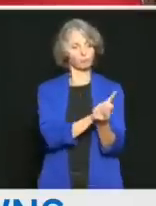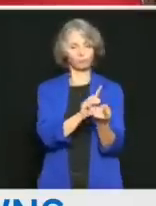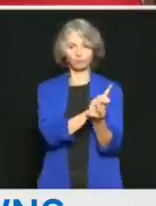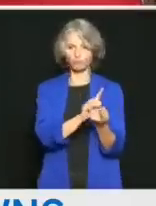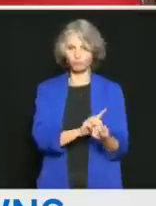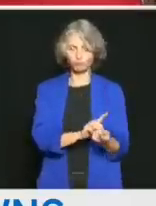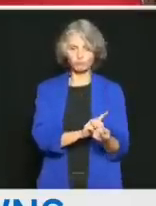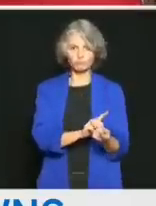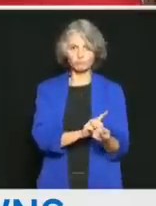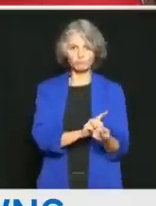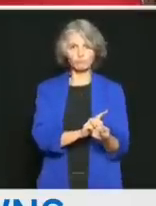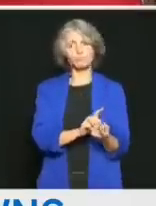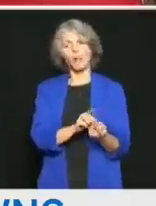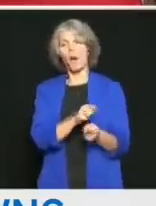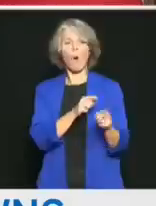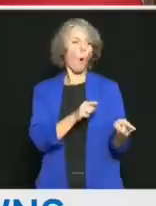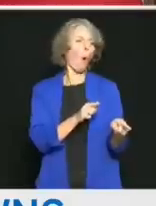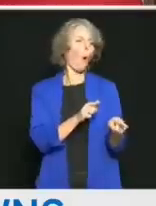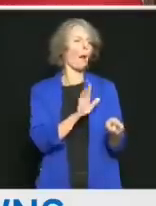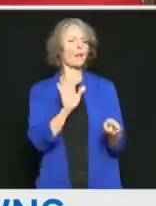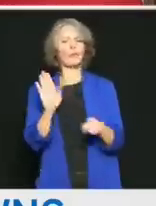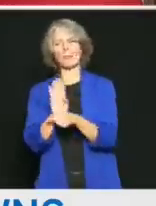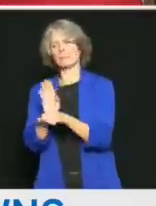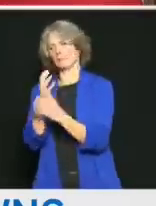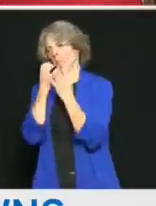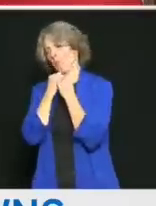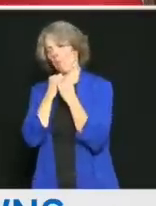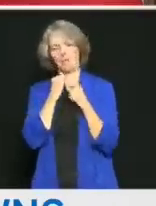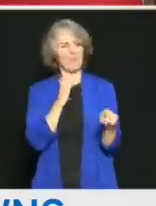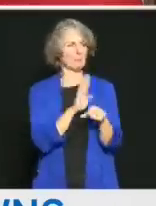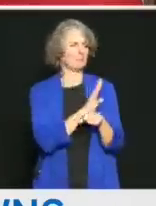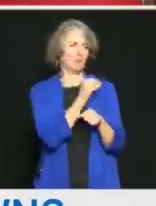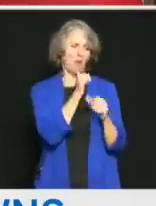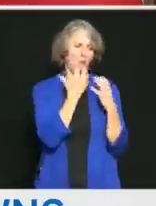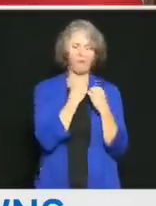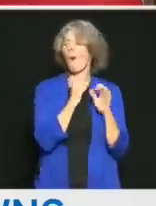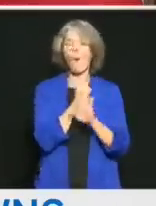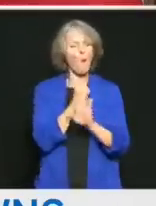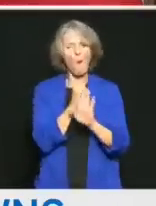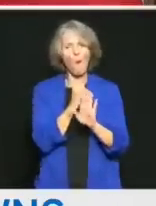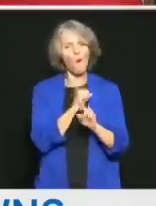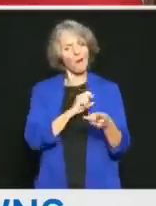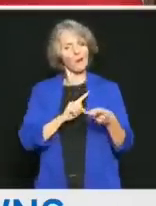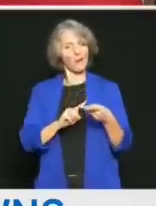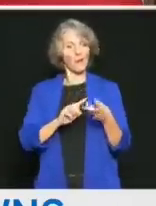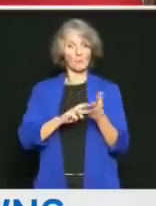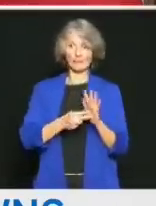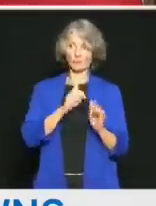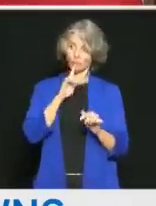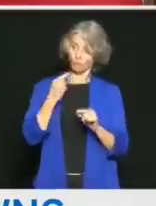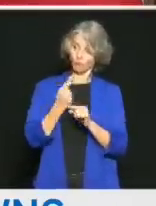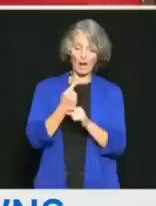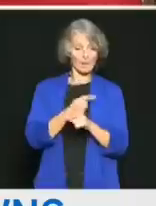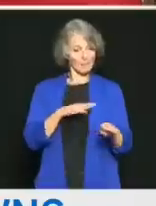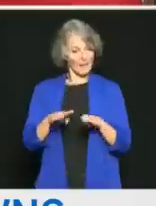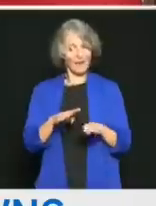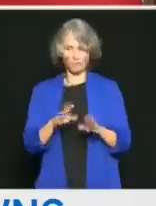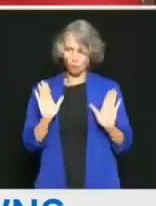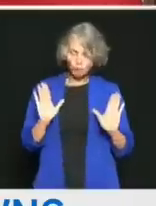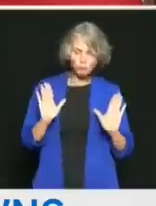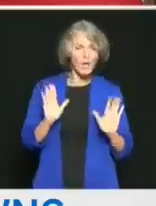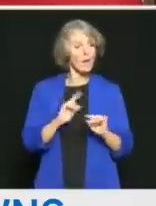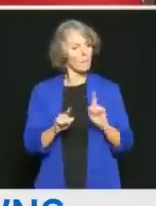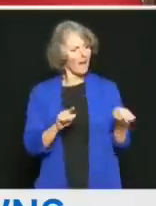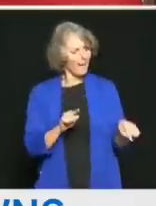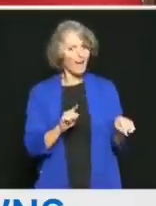some businesses are more worthy or less worthy. I think it's not really about whether people are doing the right thing or not. I think businesses across the country have